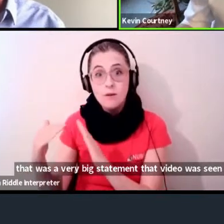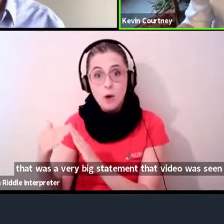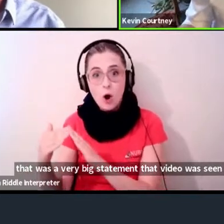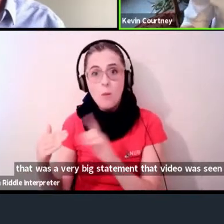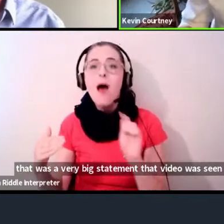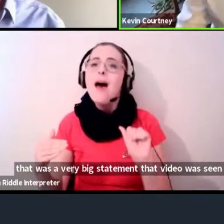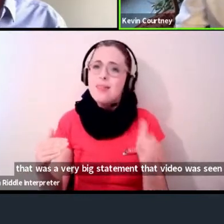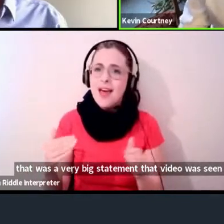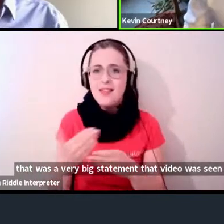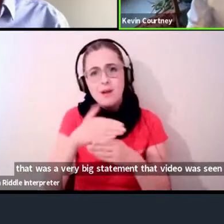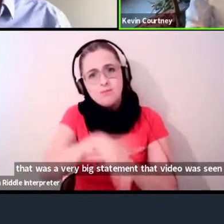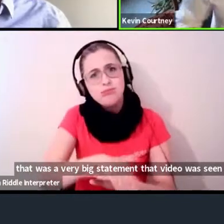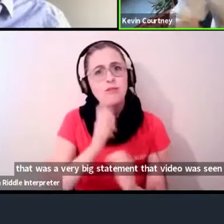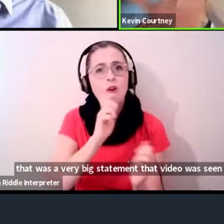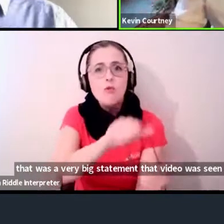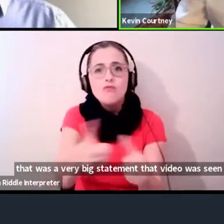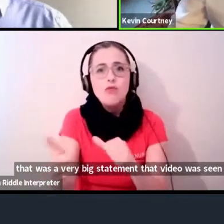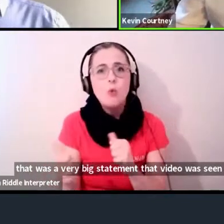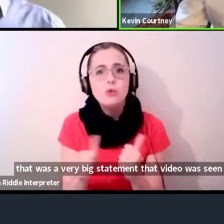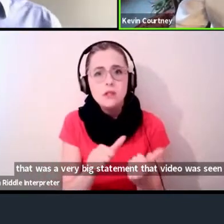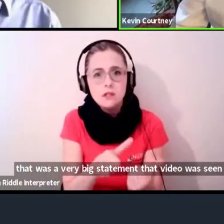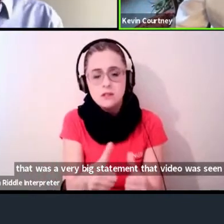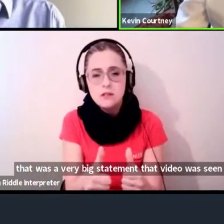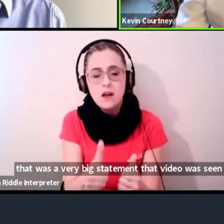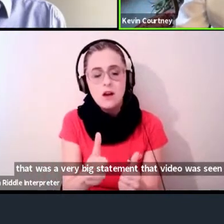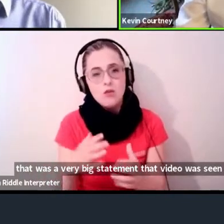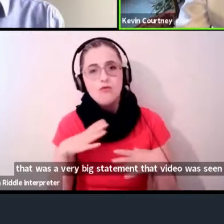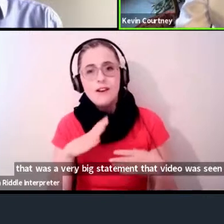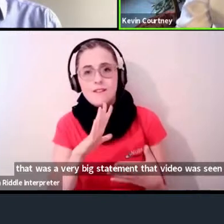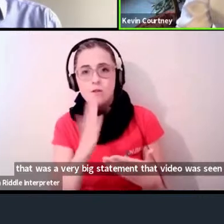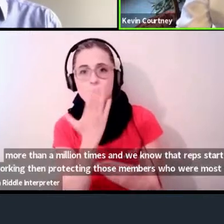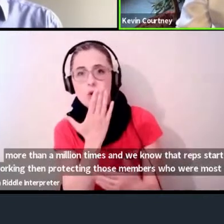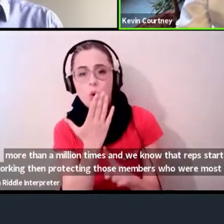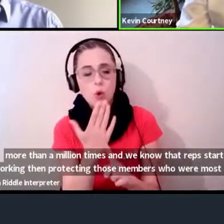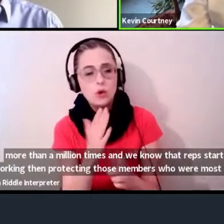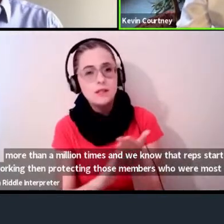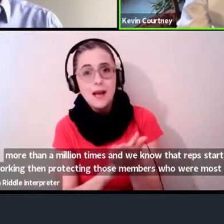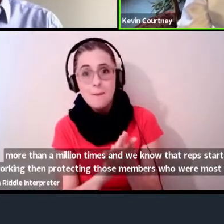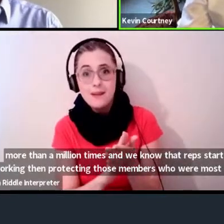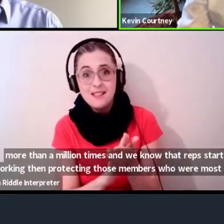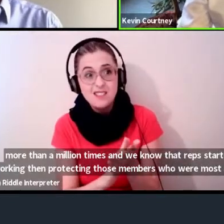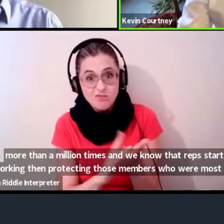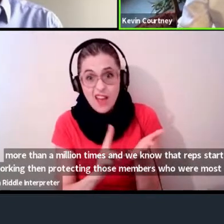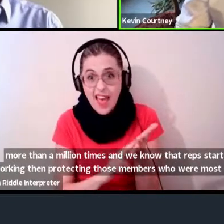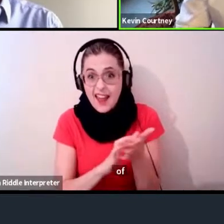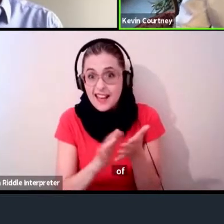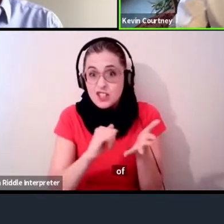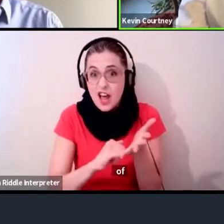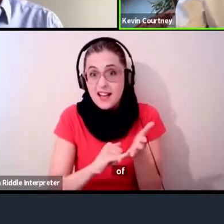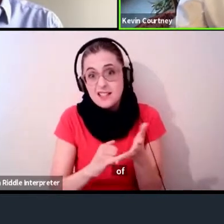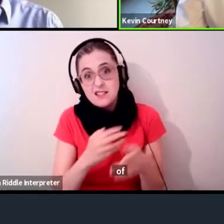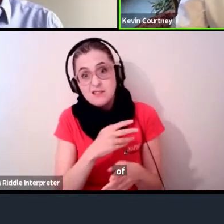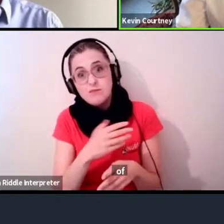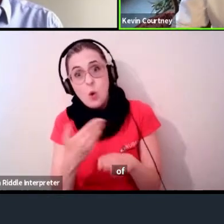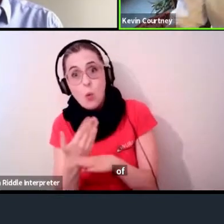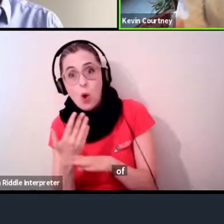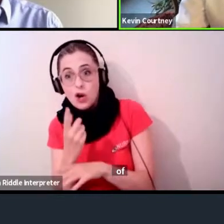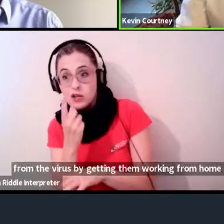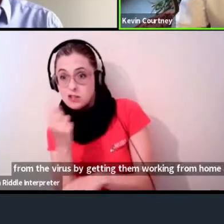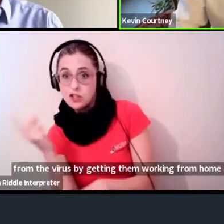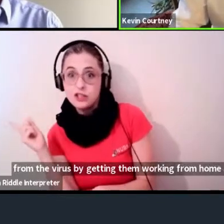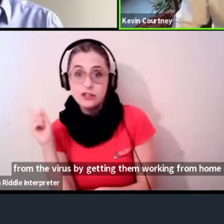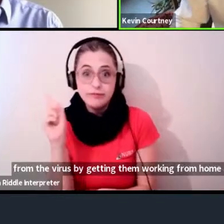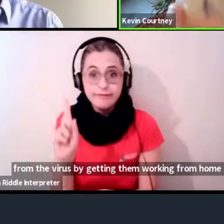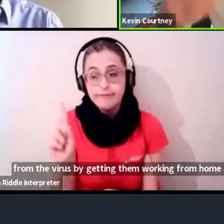NHS workers could carry on being in schools. And you may remember, it's hard sometimes to go through all this, the DT teachers